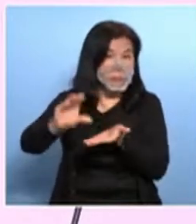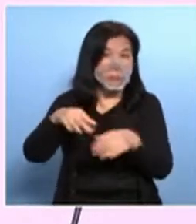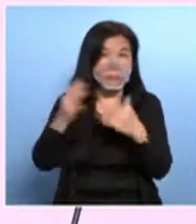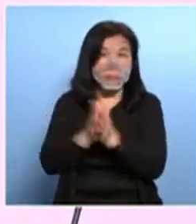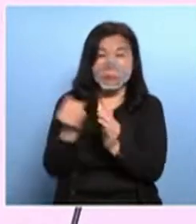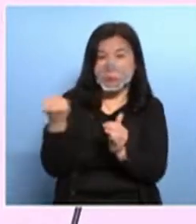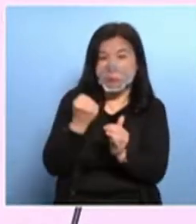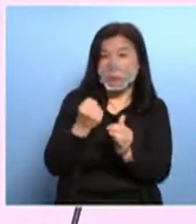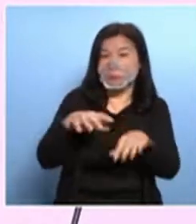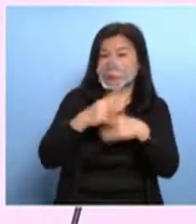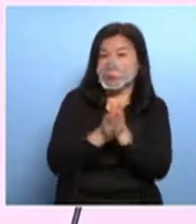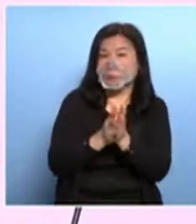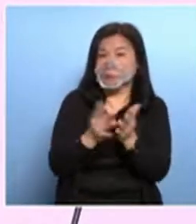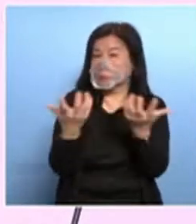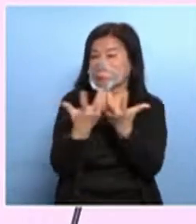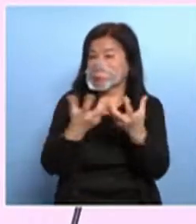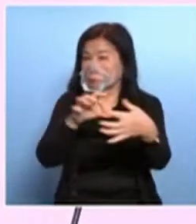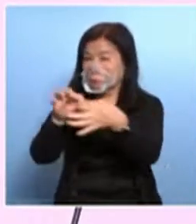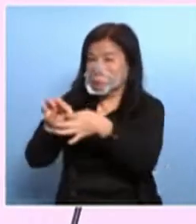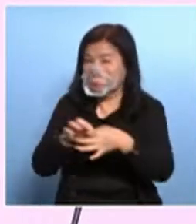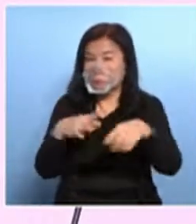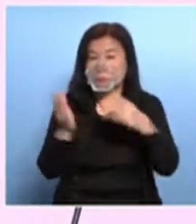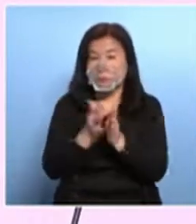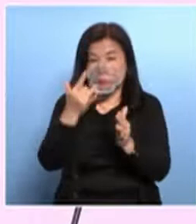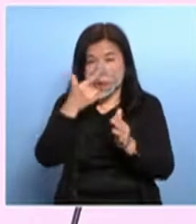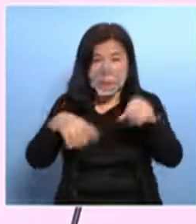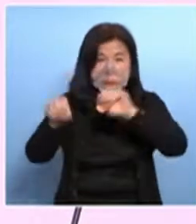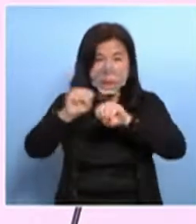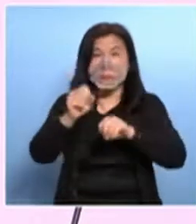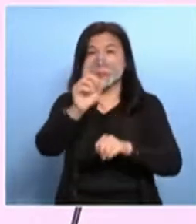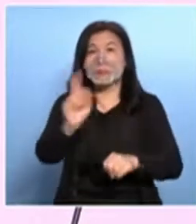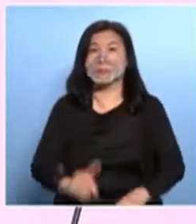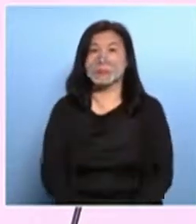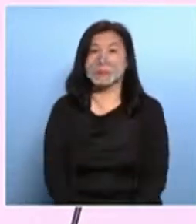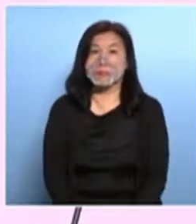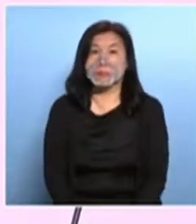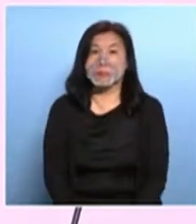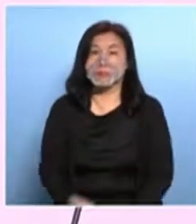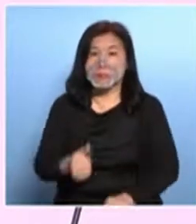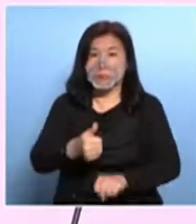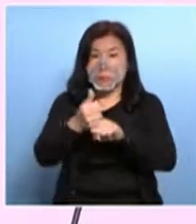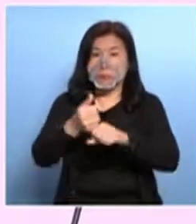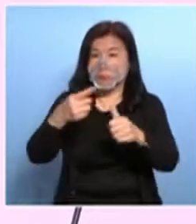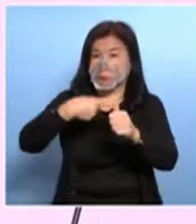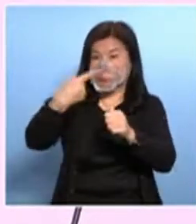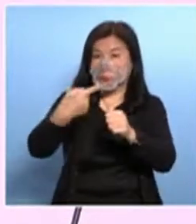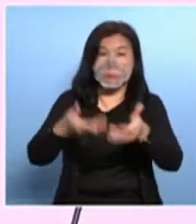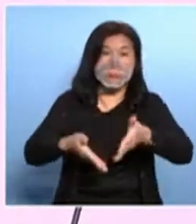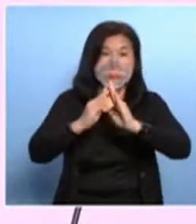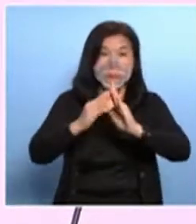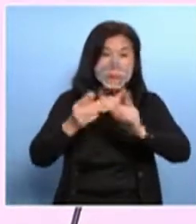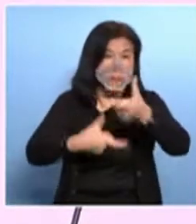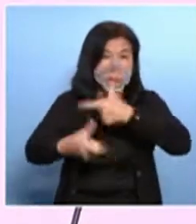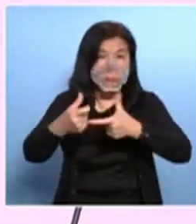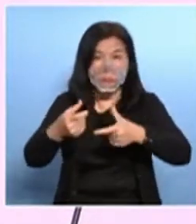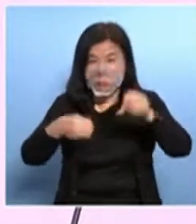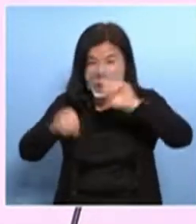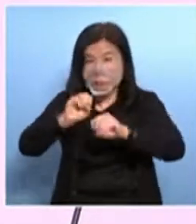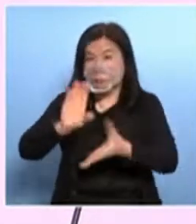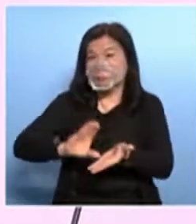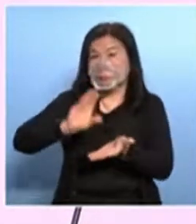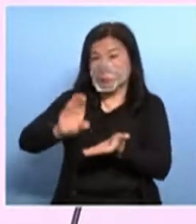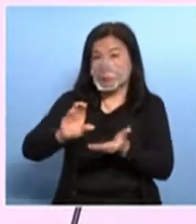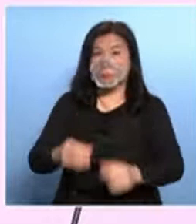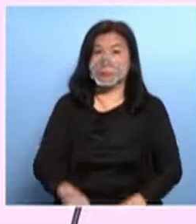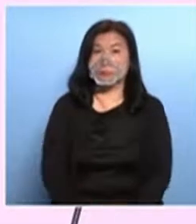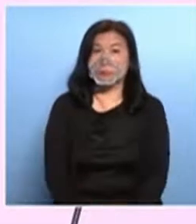I will allocate additional resources in the budget to keep reinforcing the entire value chain and the I&T ecosystem. Support startups and